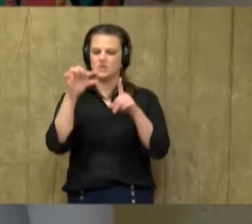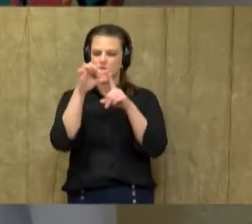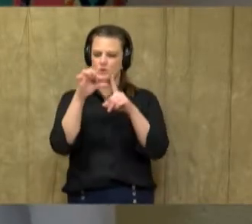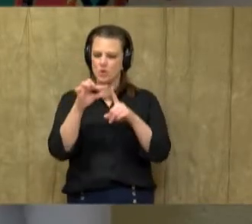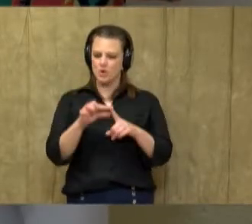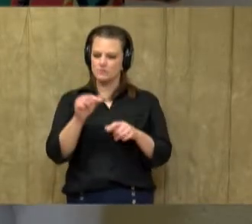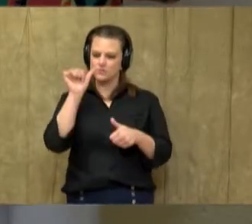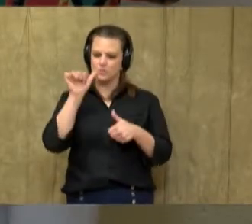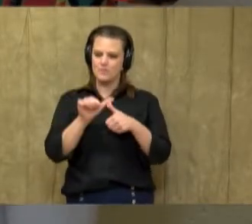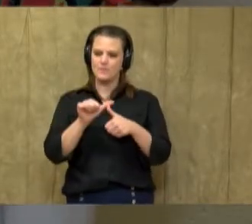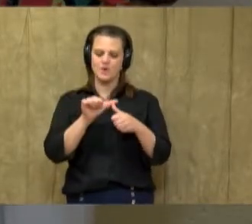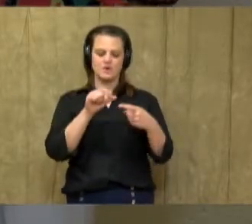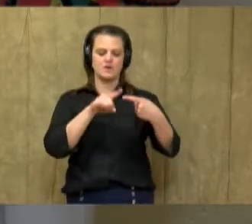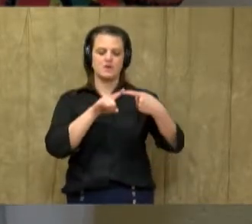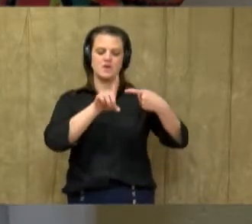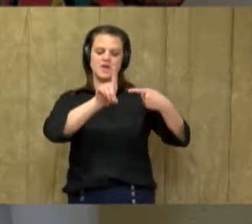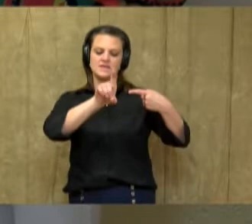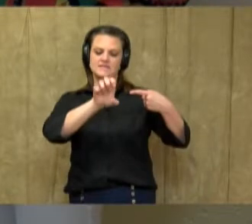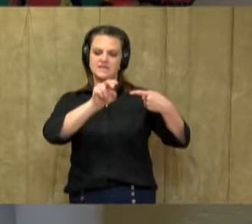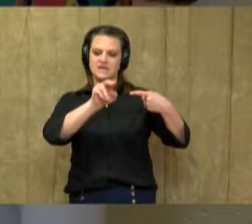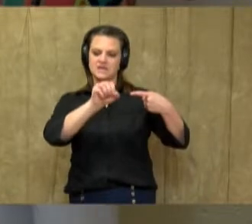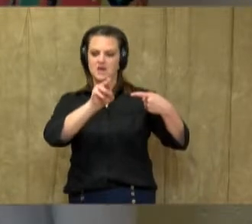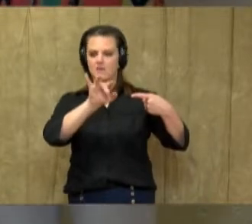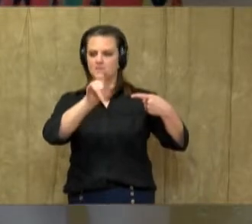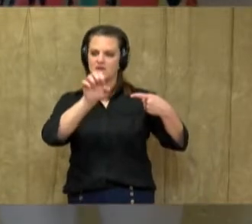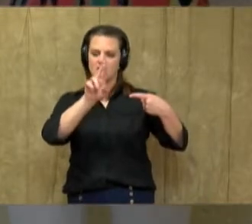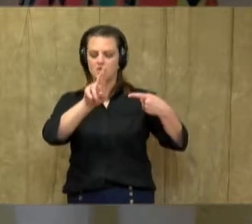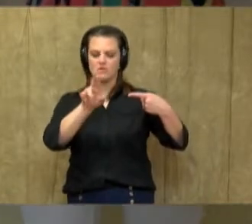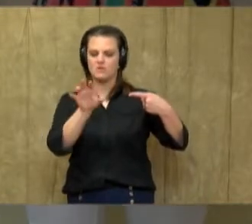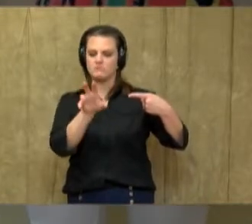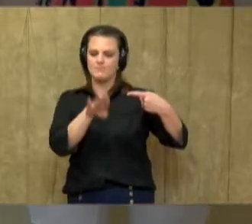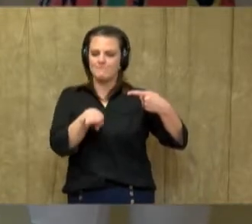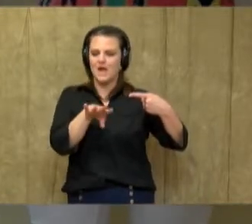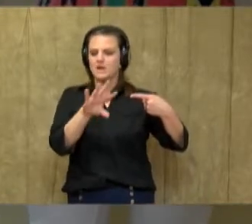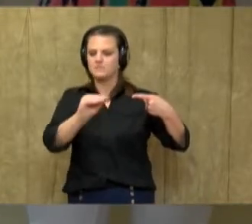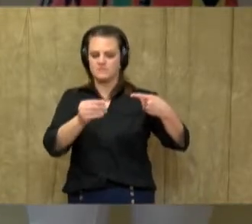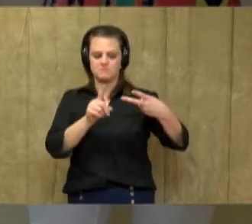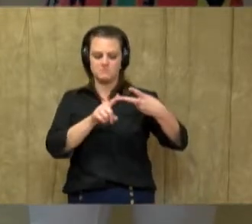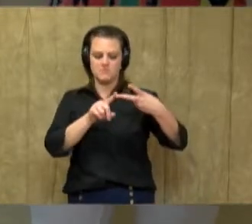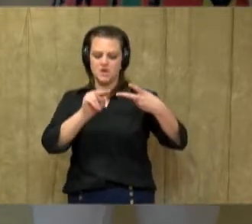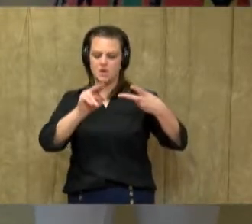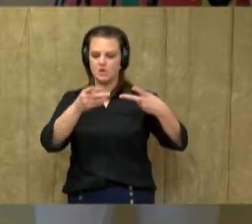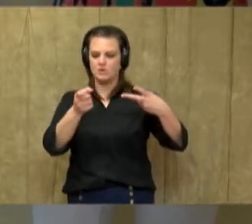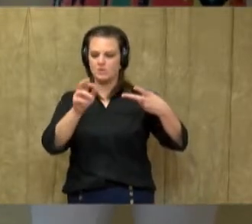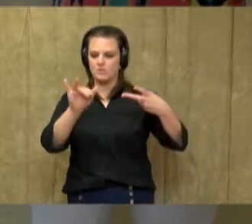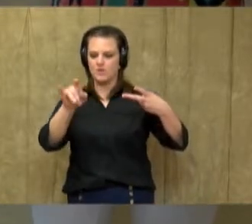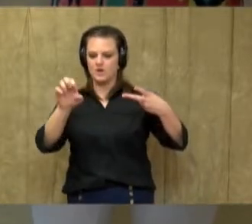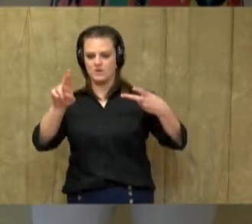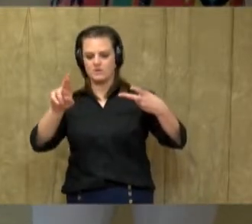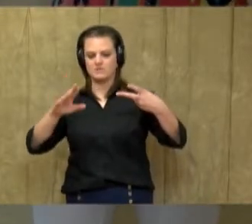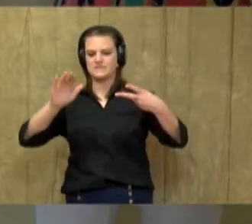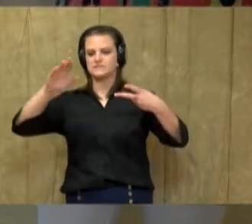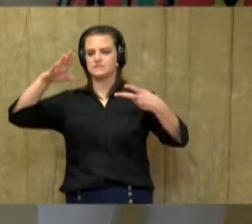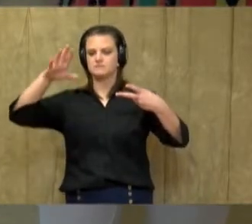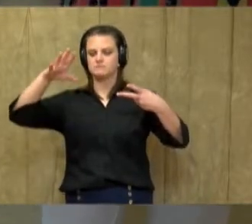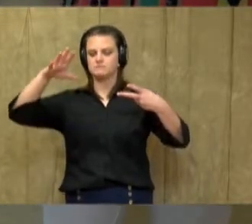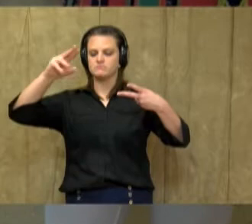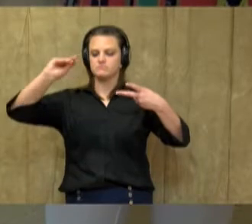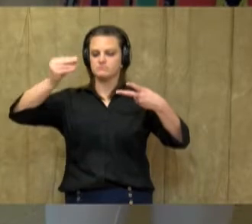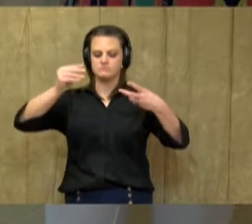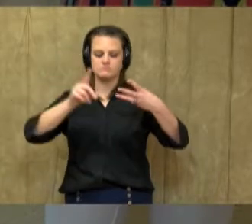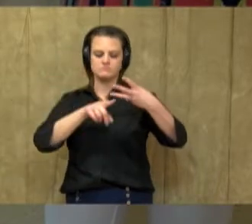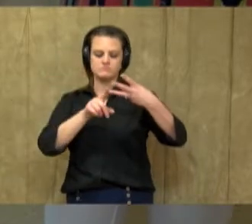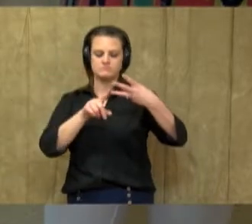terms: denominator, of course, that bottom number, numerator, equivalent fraction, a